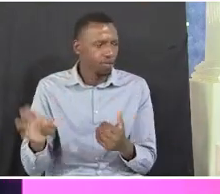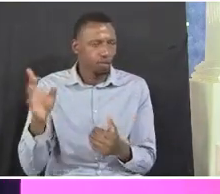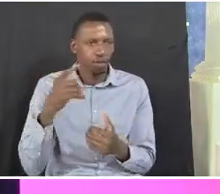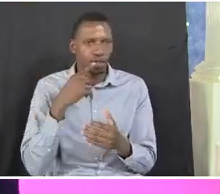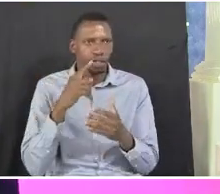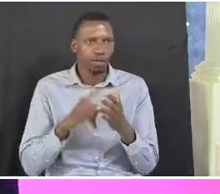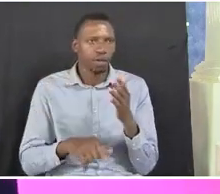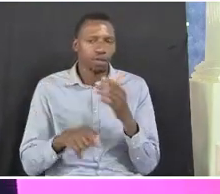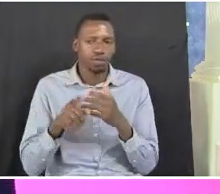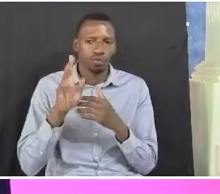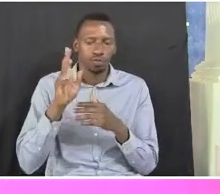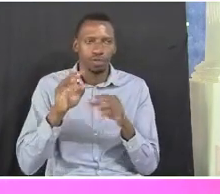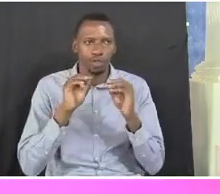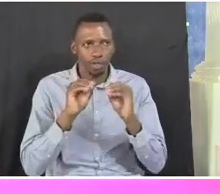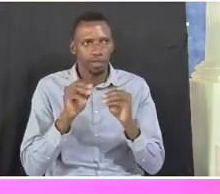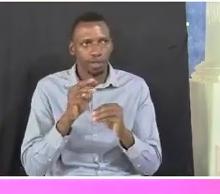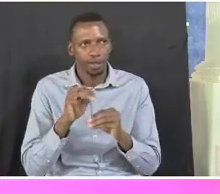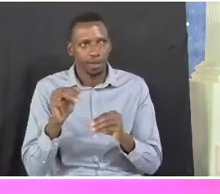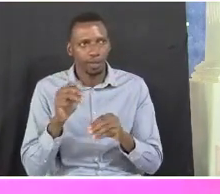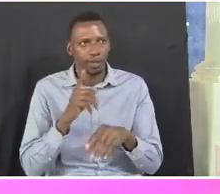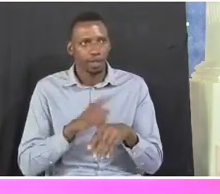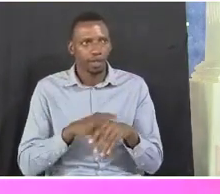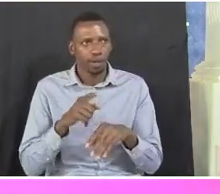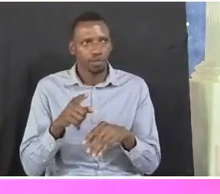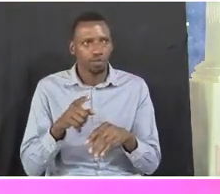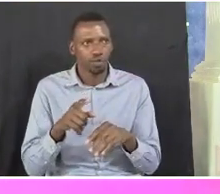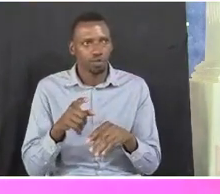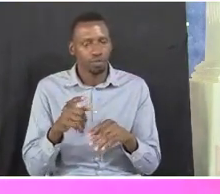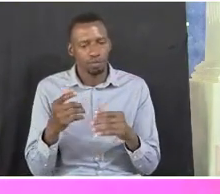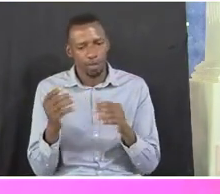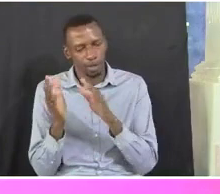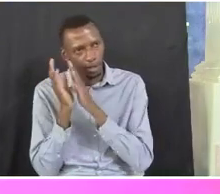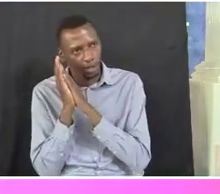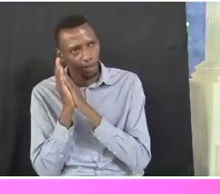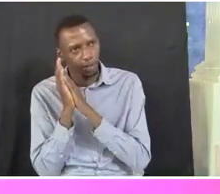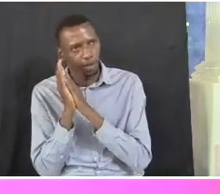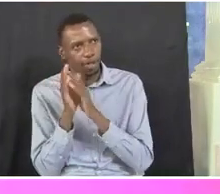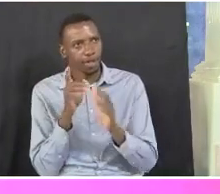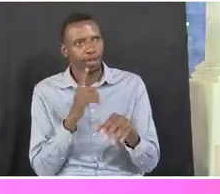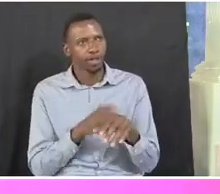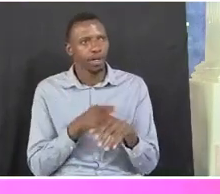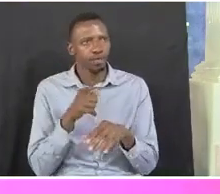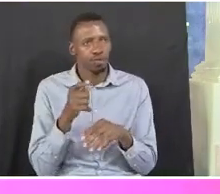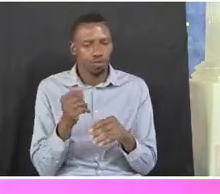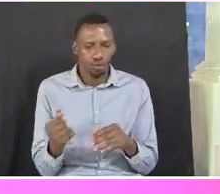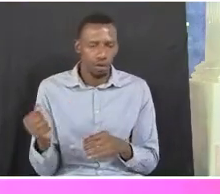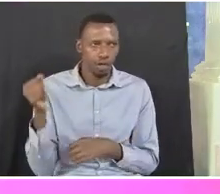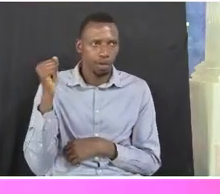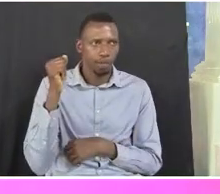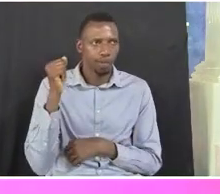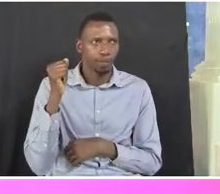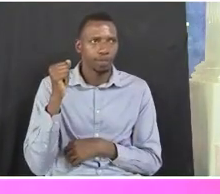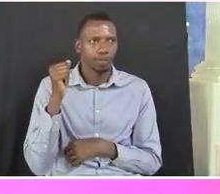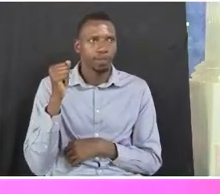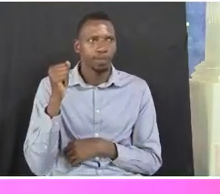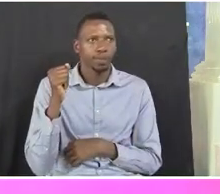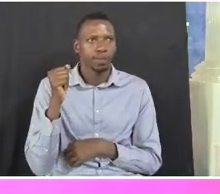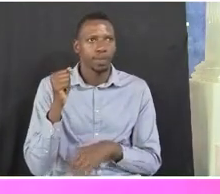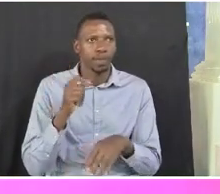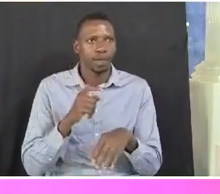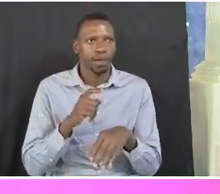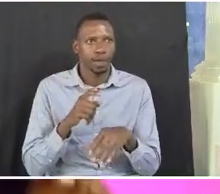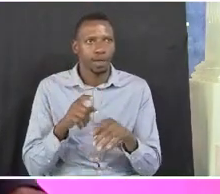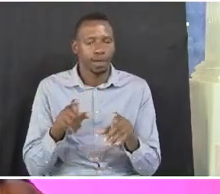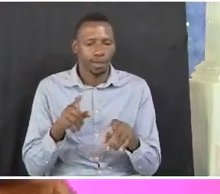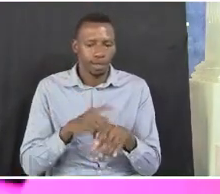said, "You shall teach them when you lie down. You shall teach them when you wake up. You shall teach them